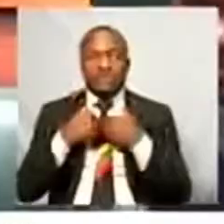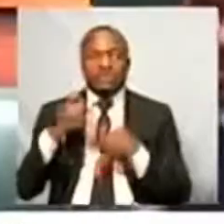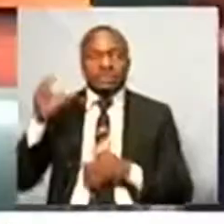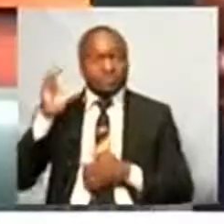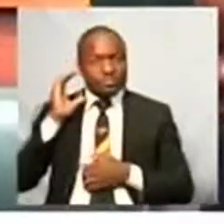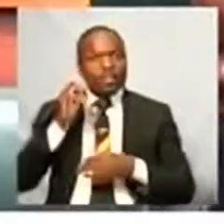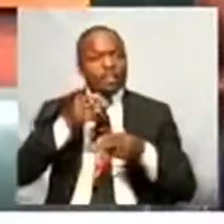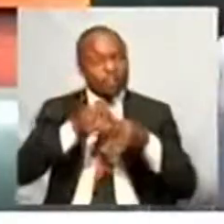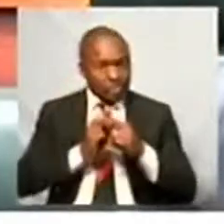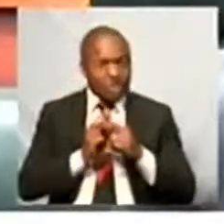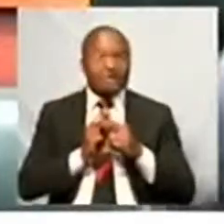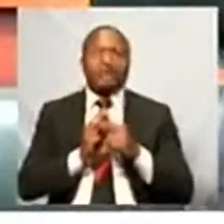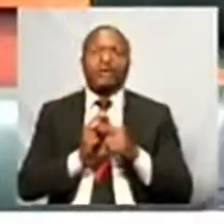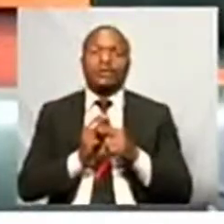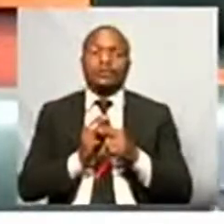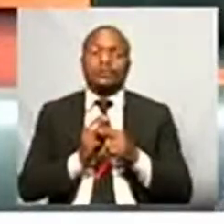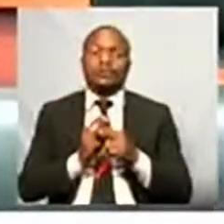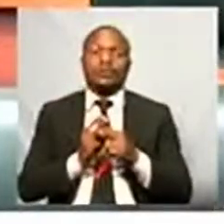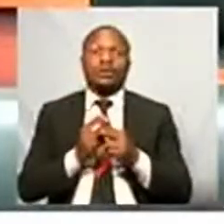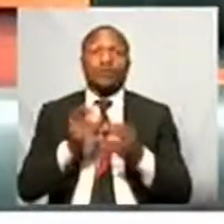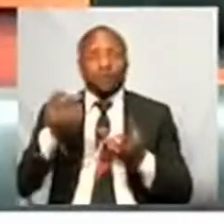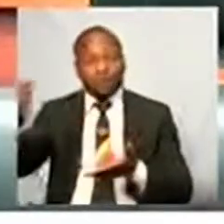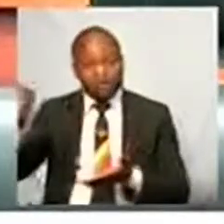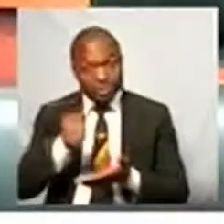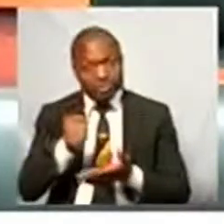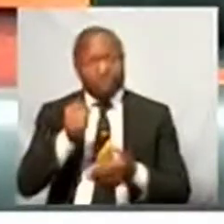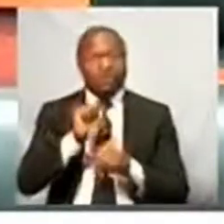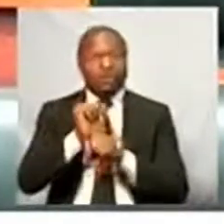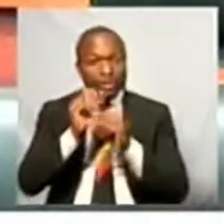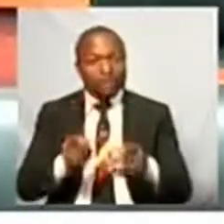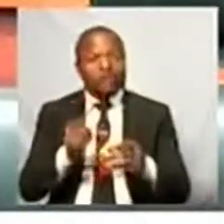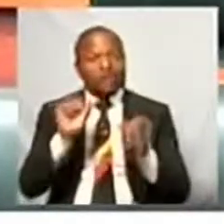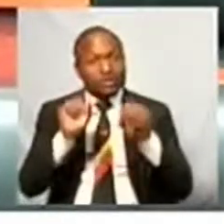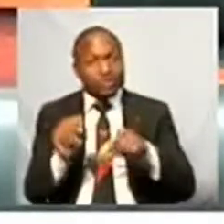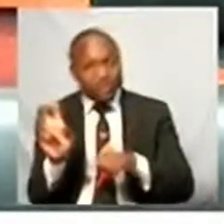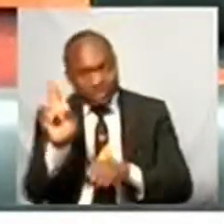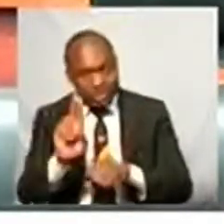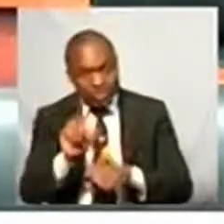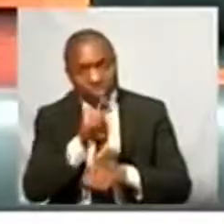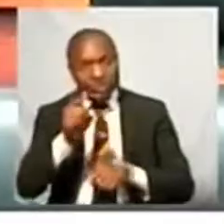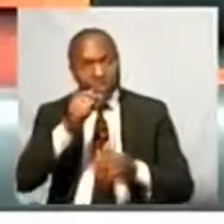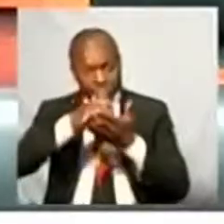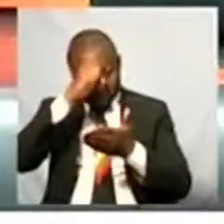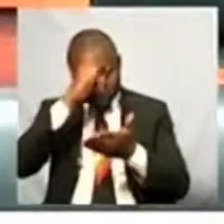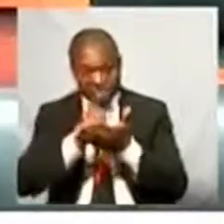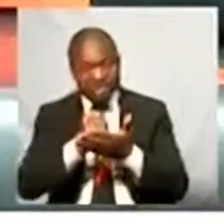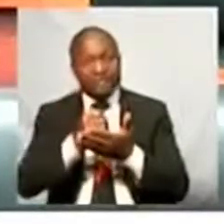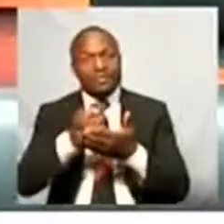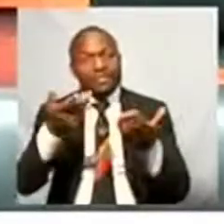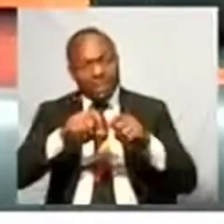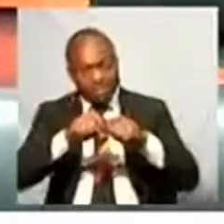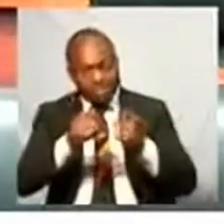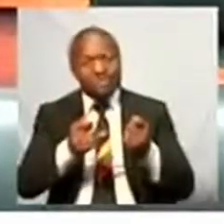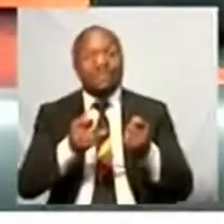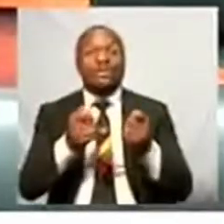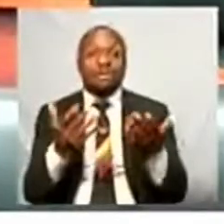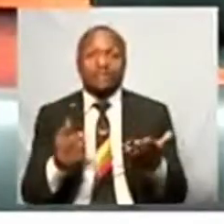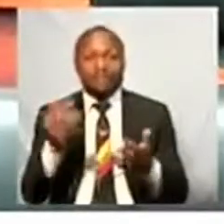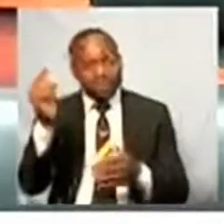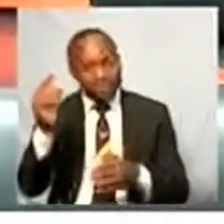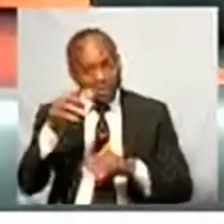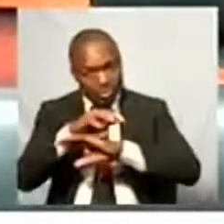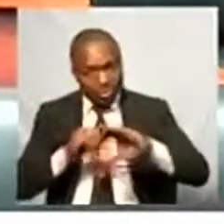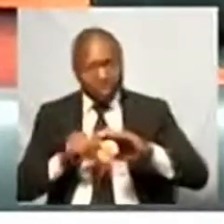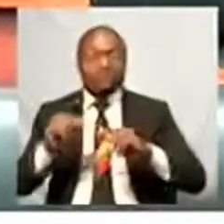on. But Speaker, you can use the interns whenever the interns are on break. But Speaker, this is part of the program. But Speaker, so the idea